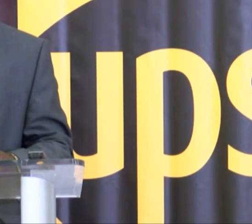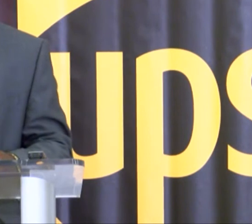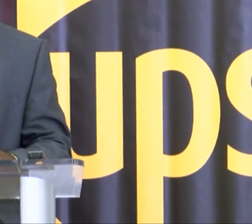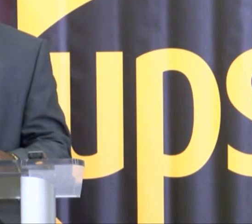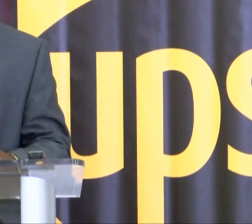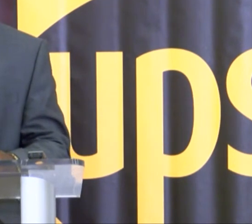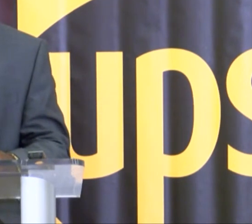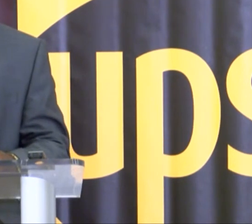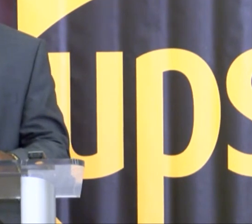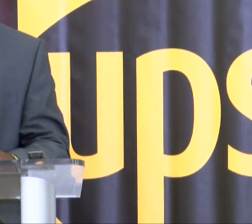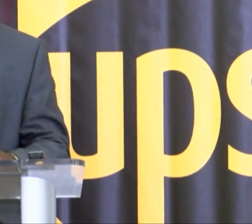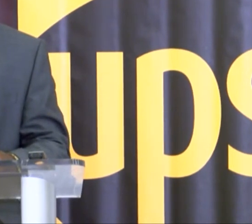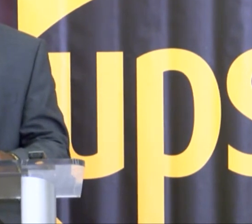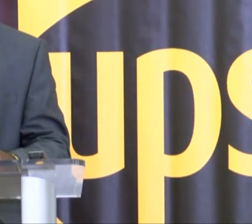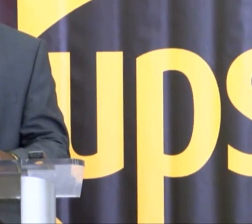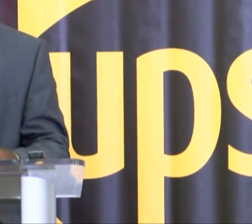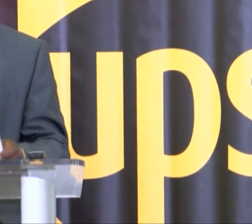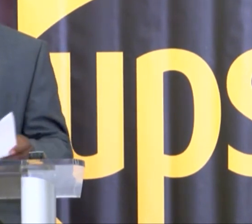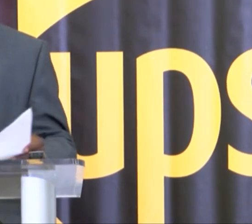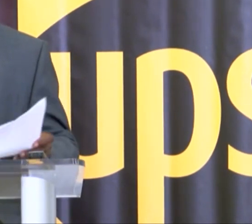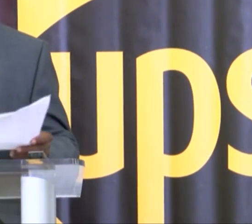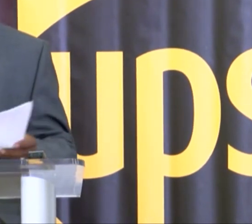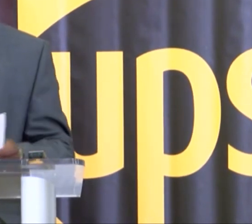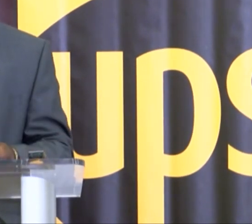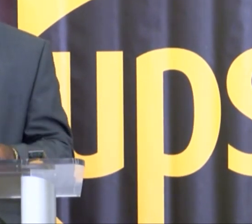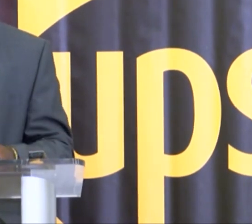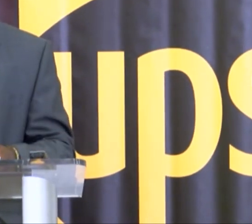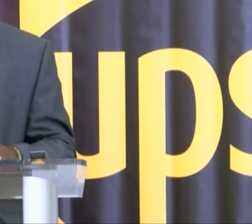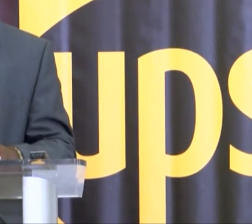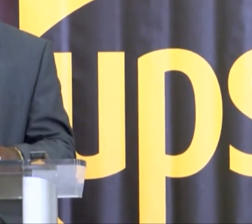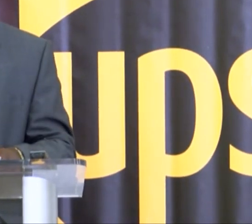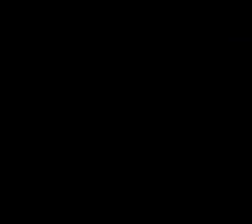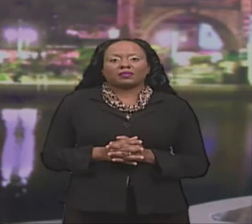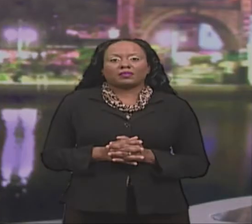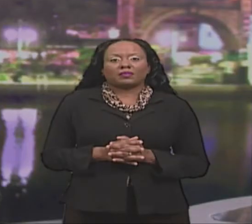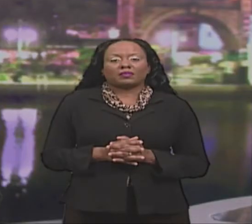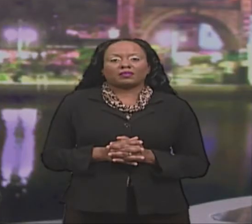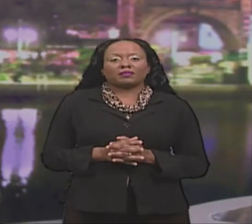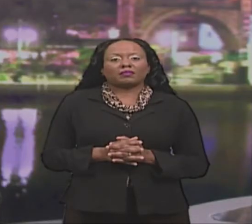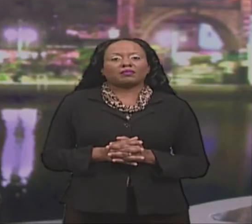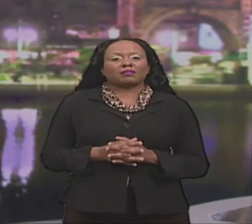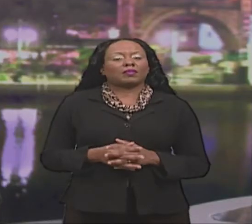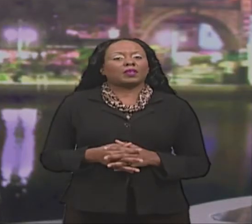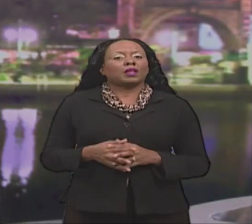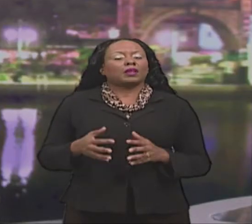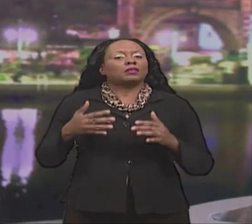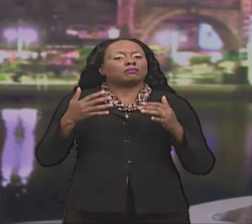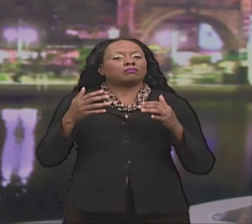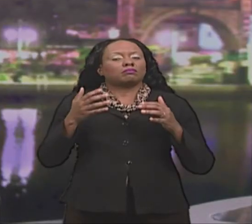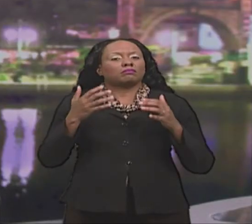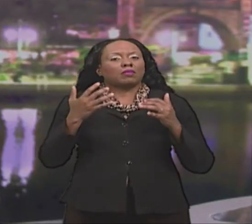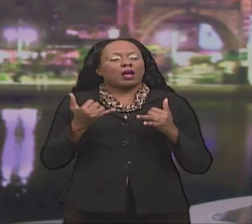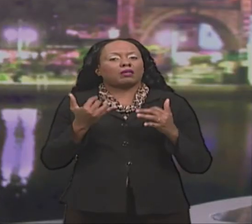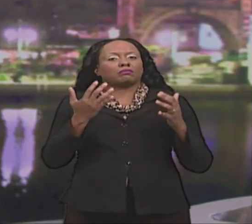together and reaffirms who we truly are as a people and as a community. Steps are being taken to help